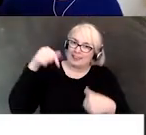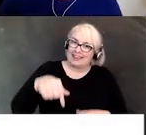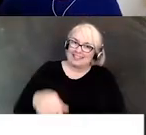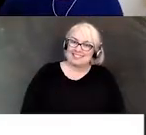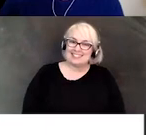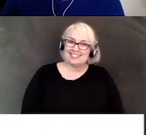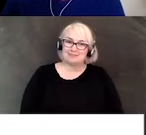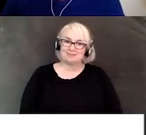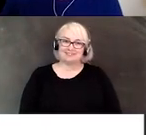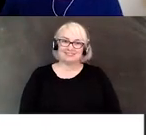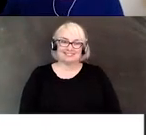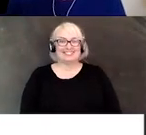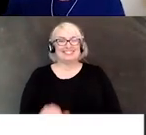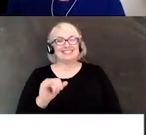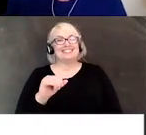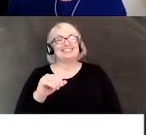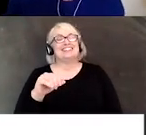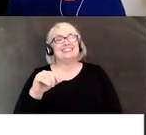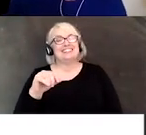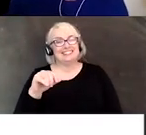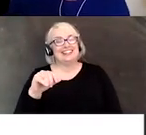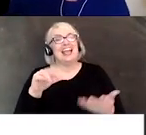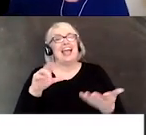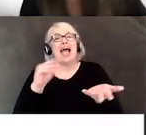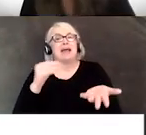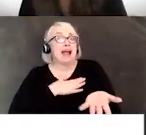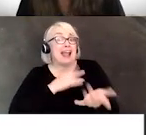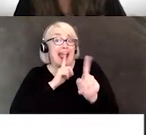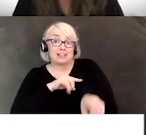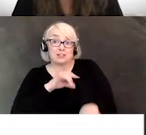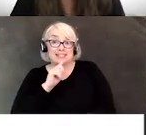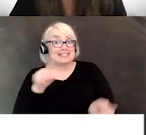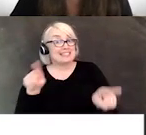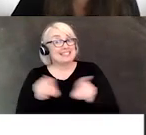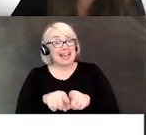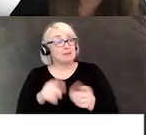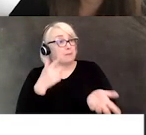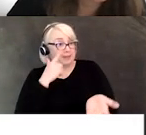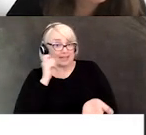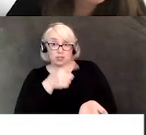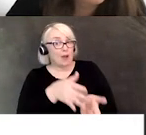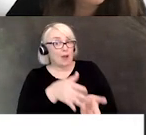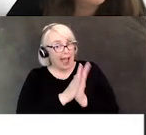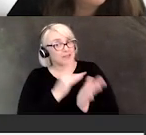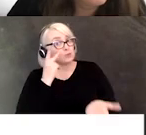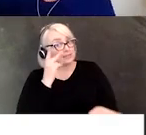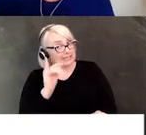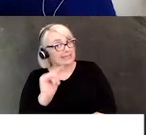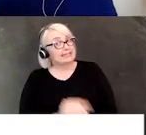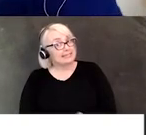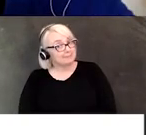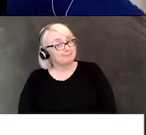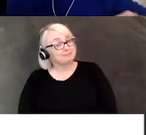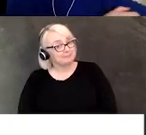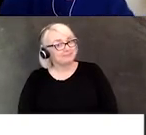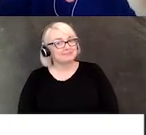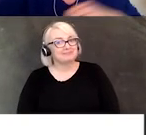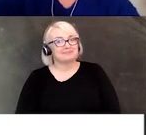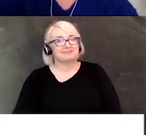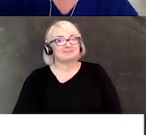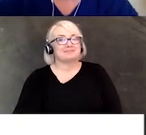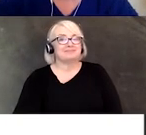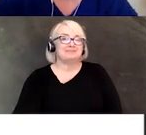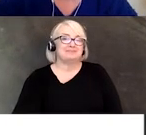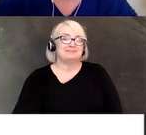And my answer is the same because you asked to see it. Um, uh, I actually, so for a couple